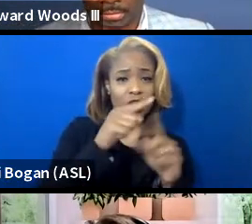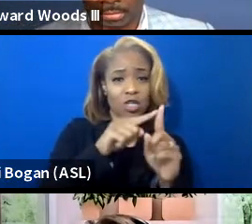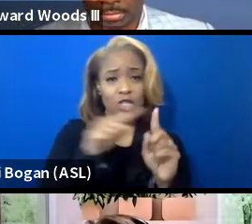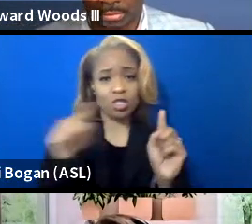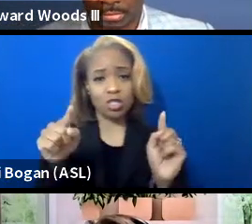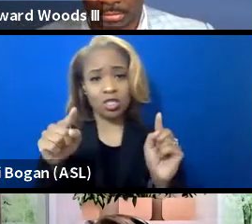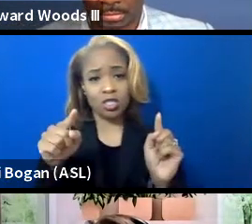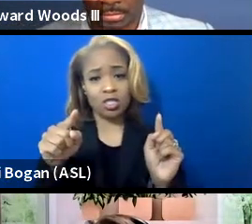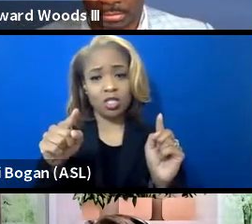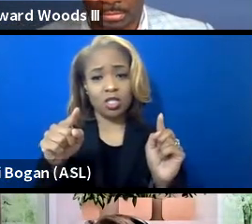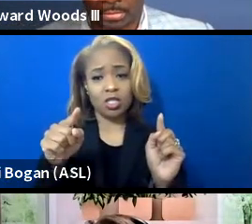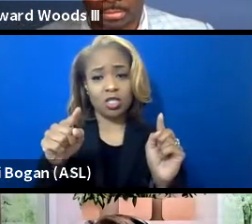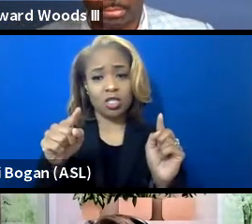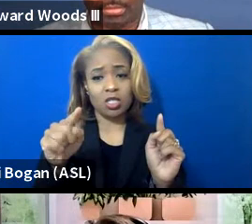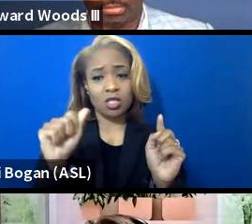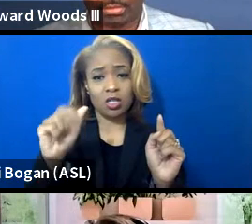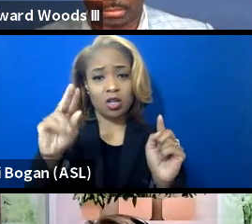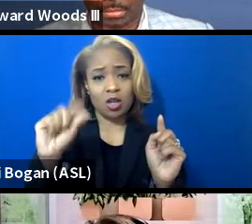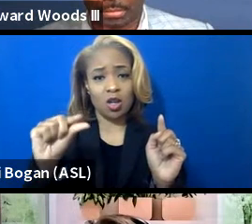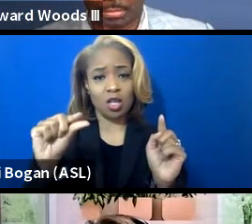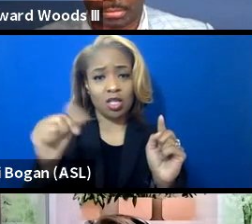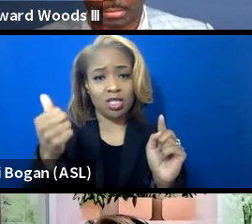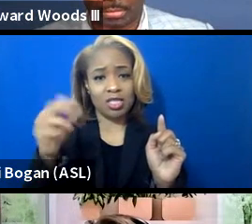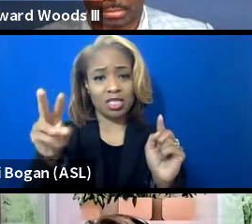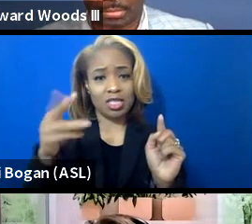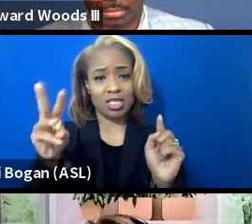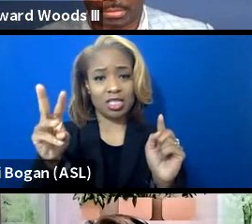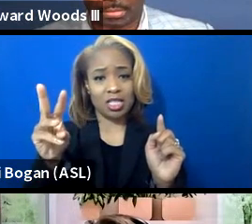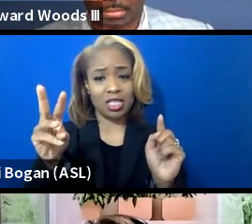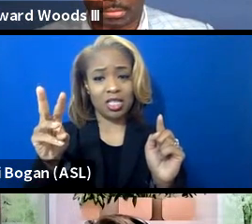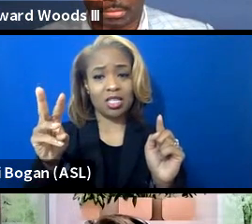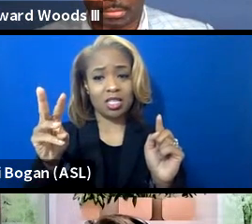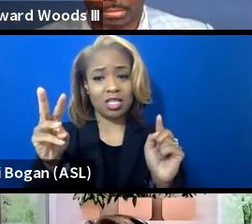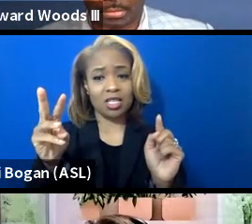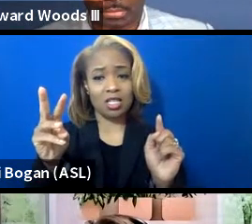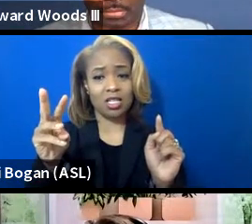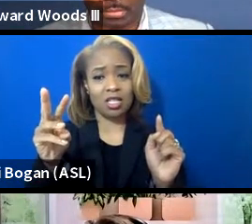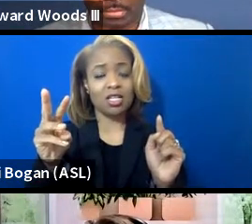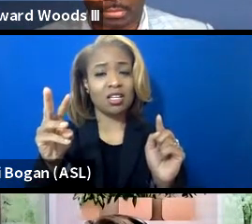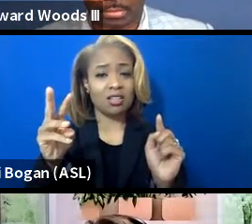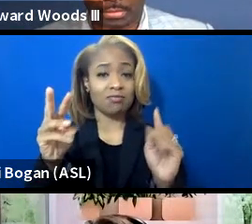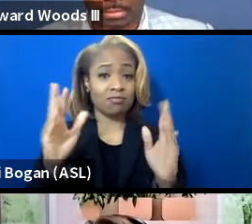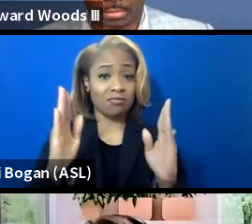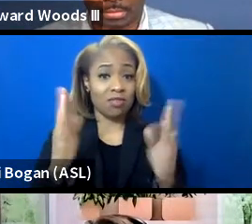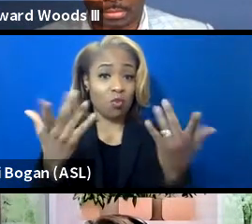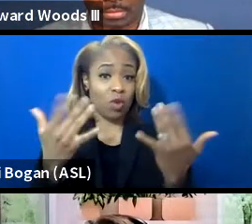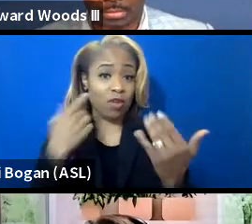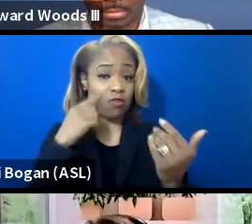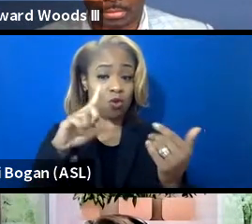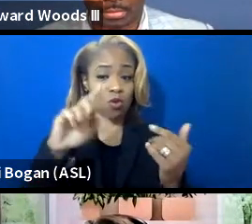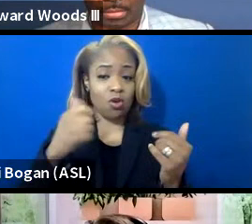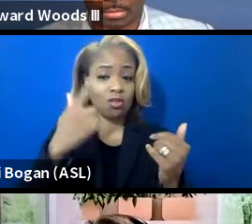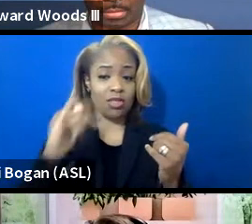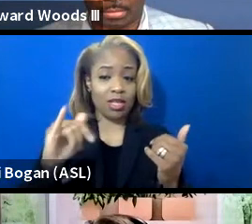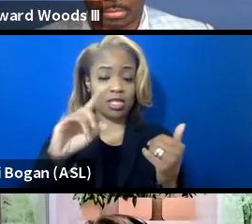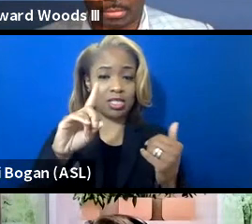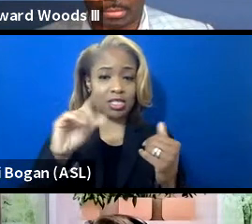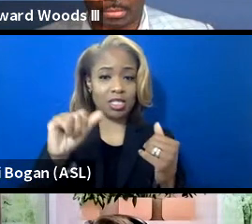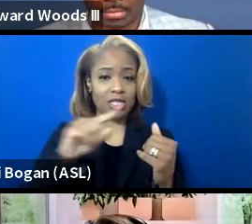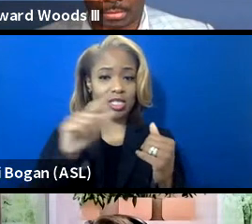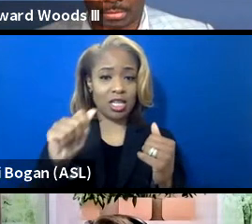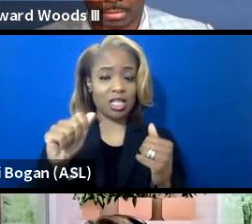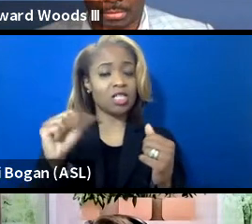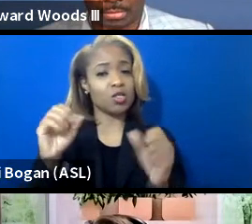will take between July 1st and August 16th to even get the legacy data. So while there could be some